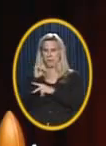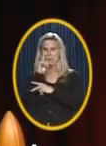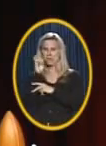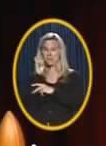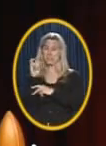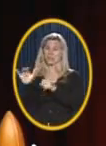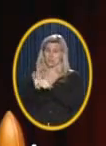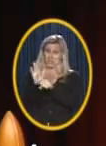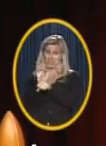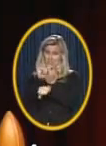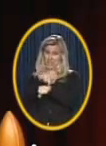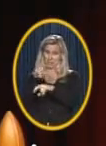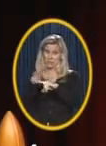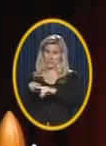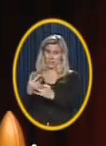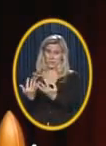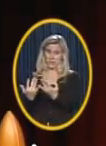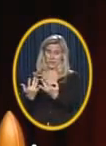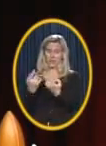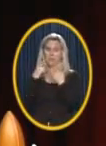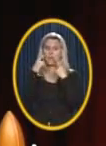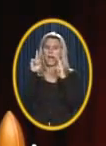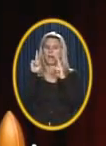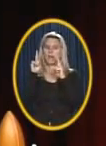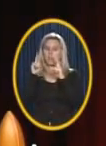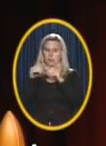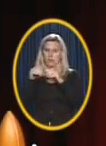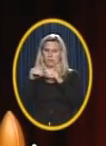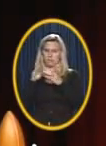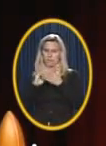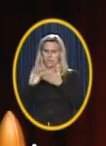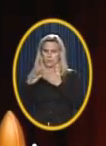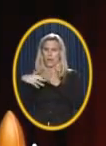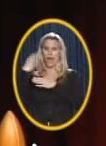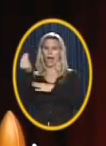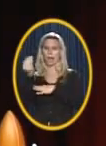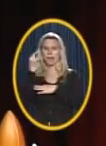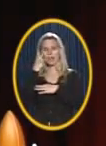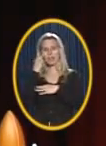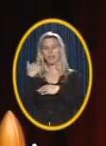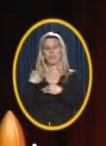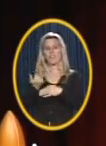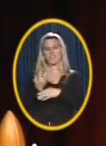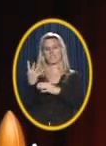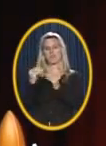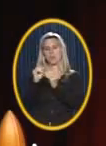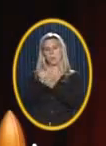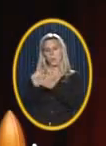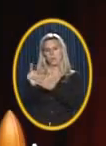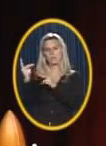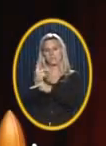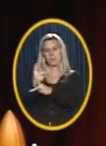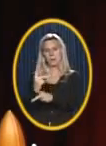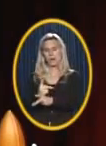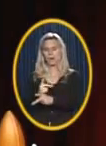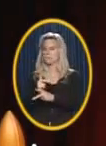which was enough time. So they finally let us out, and I figured, well, this is going to take them a few weeks to figure out. But we had